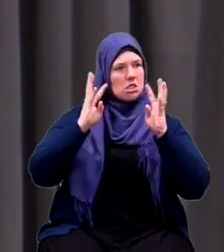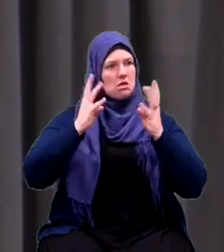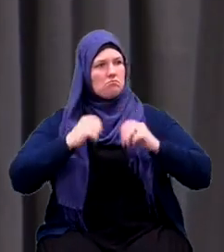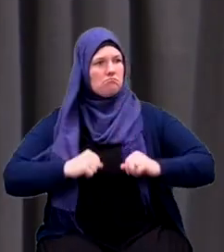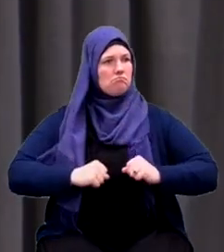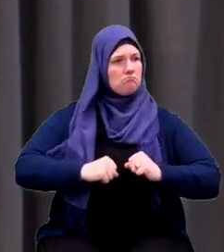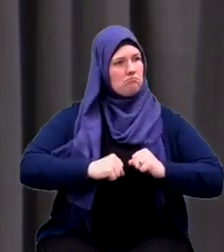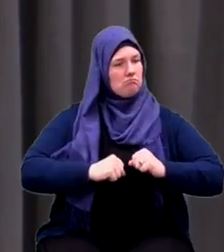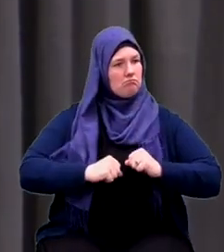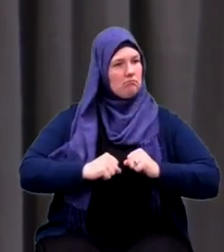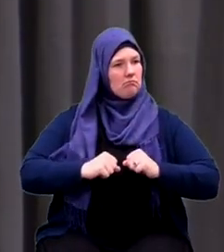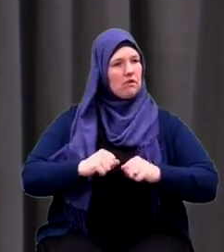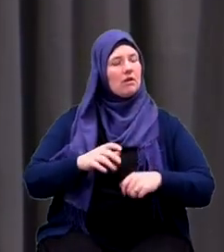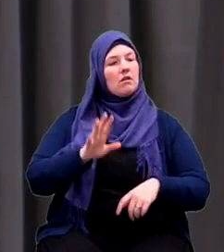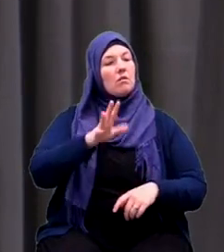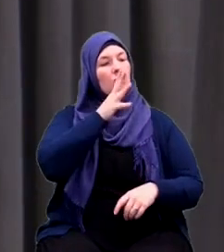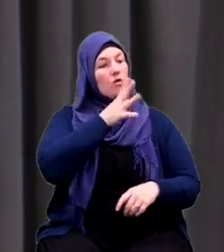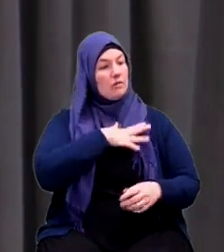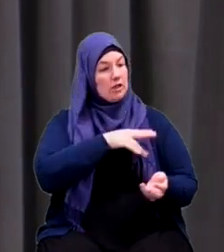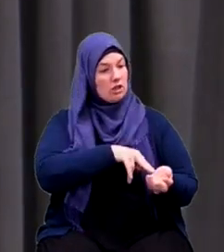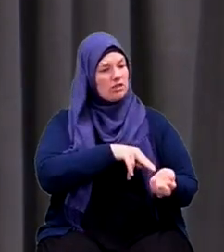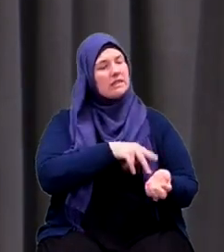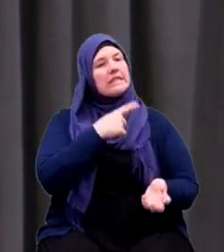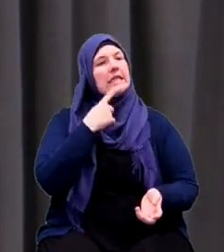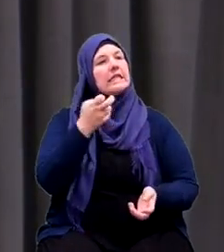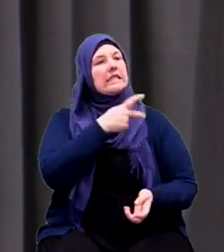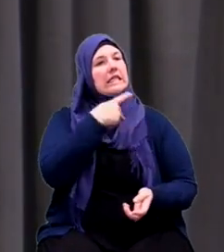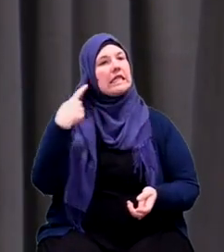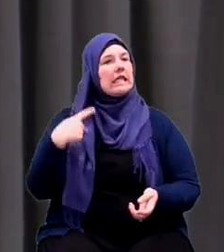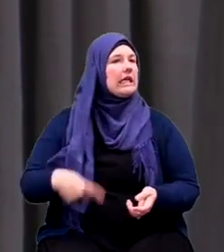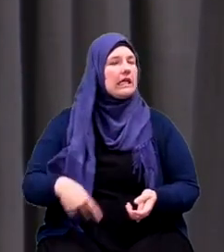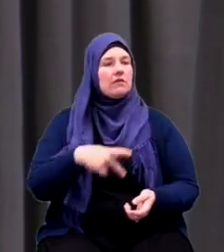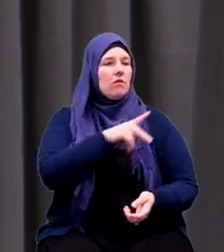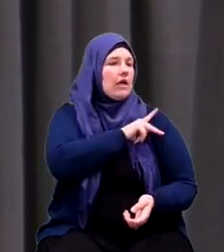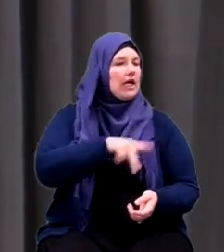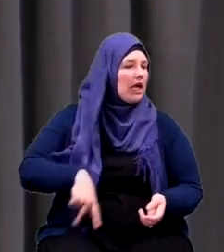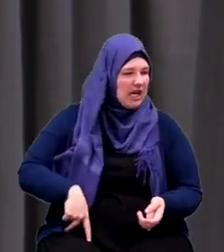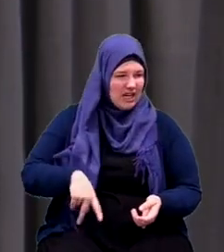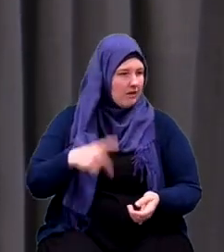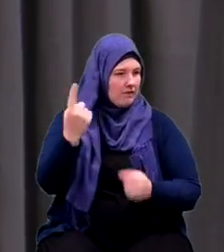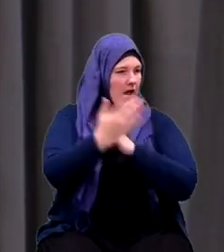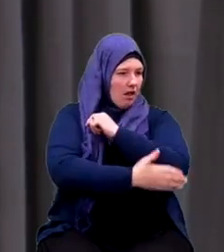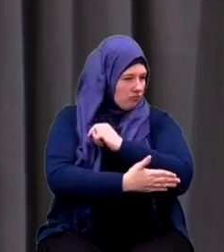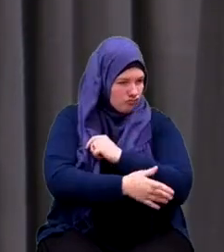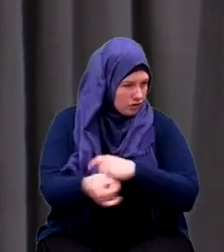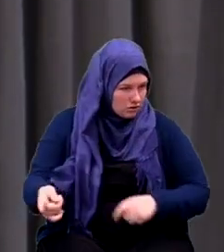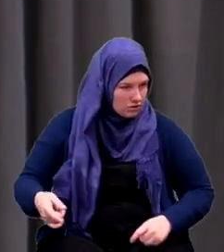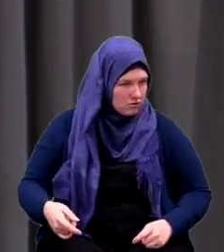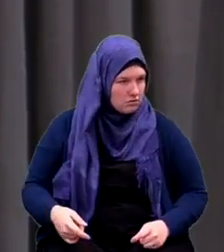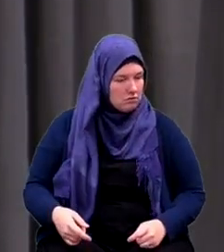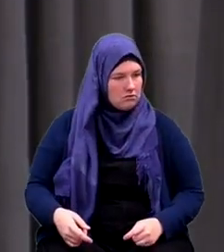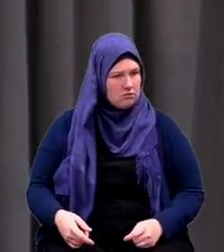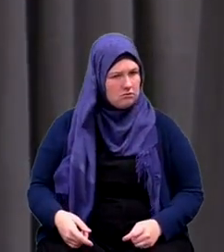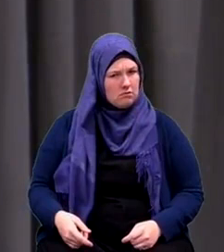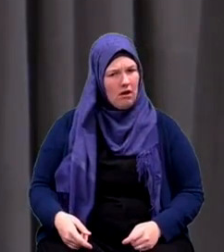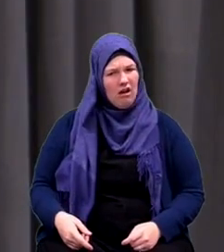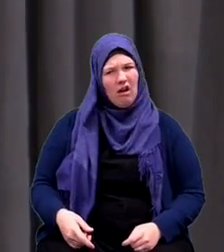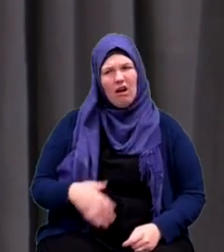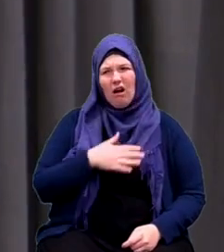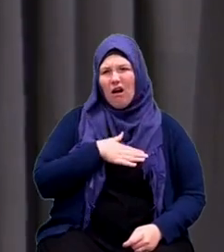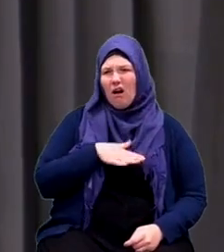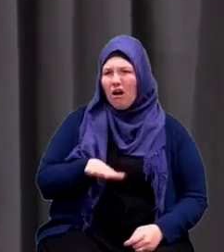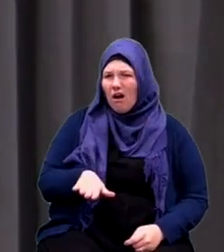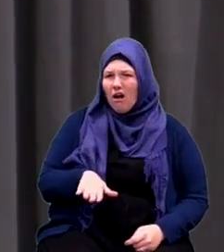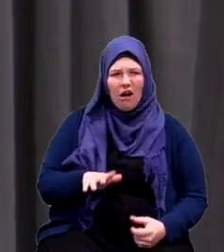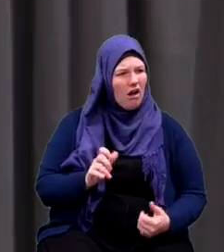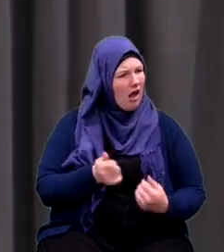outside. And she told him, he is the king or the president of this country. He says, poor him.